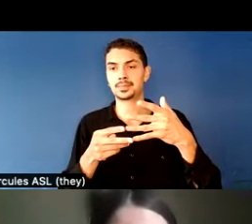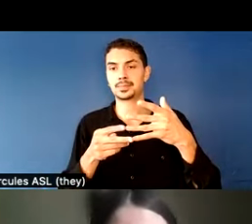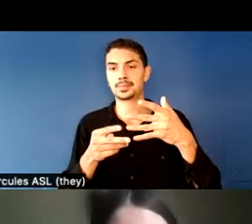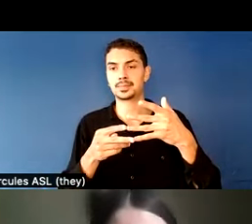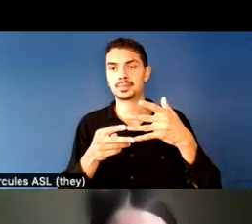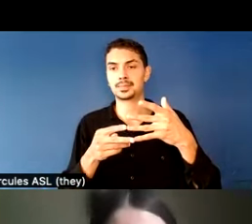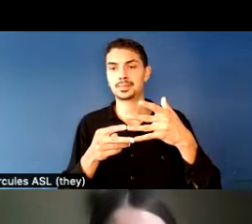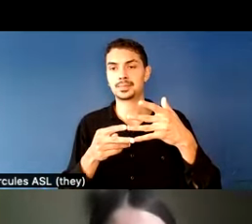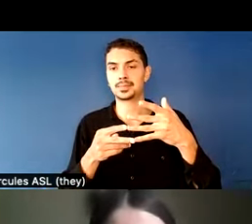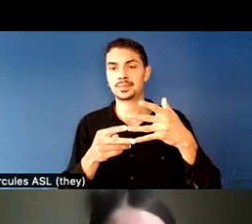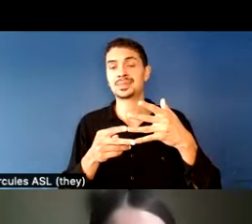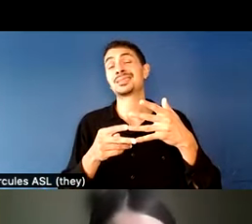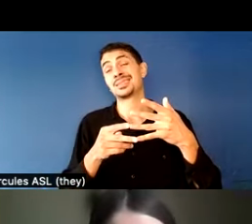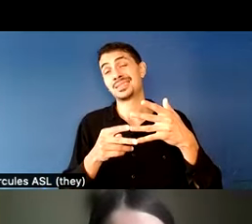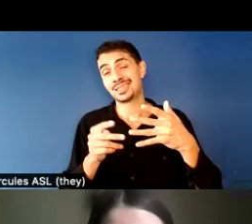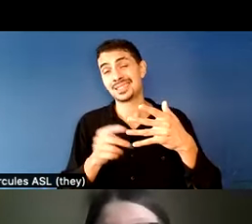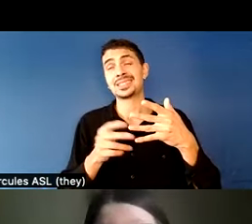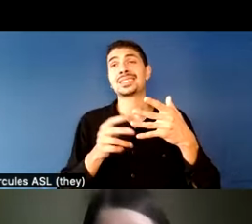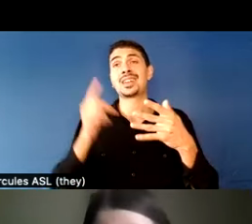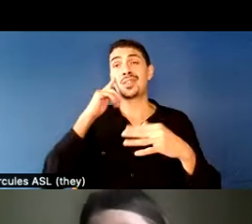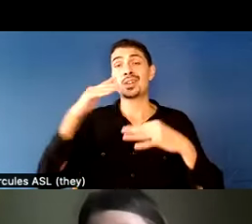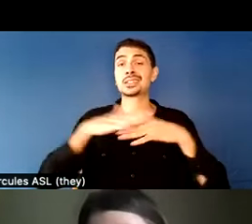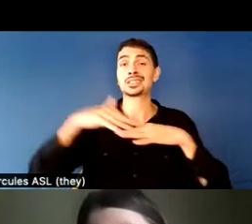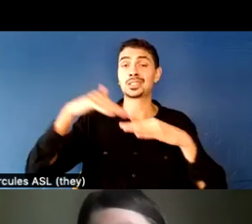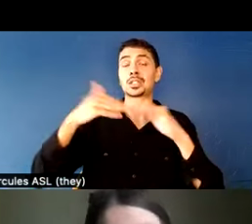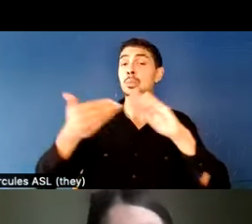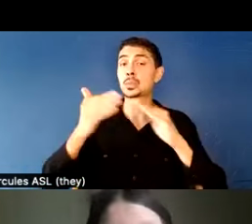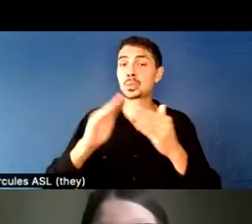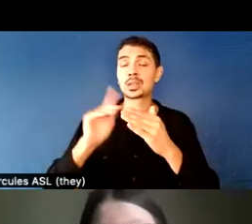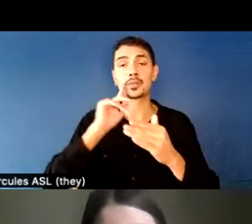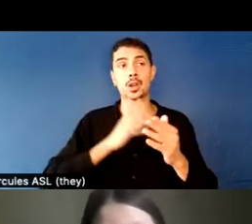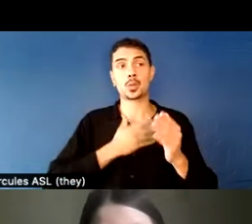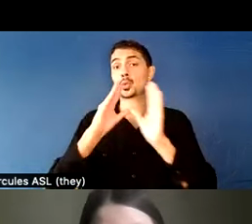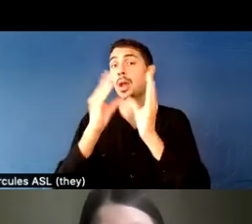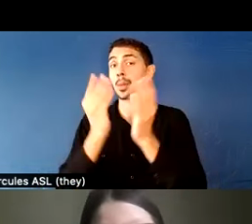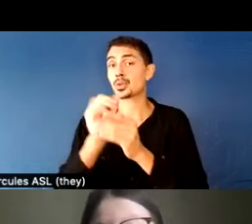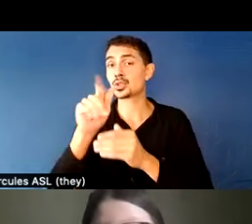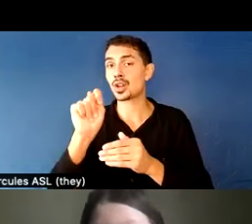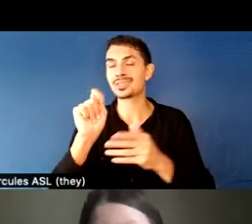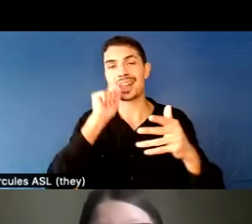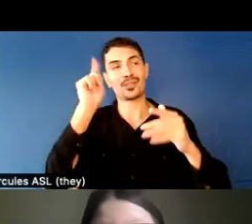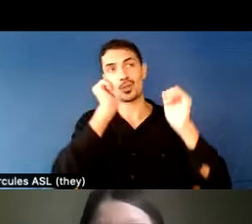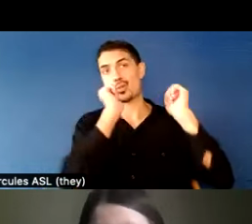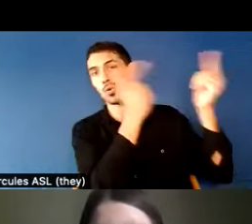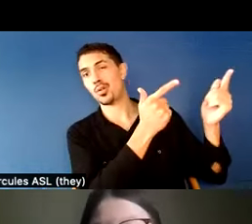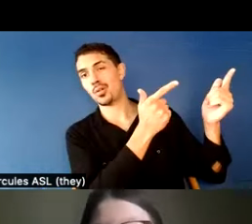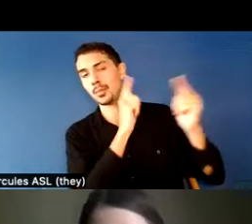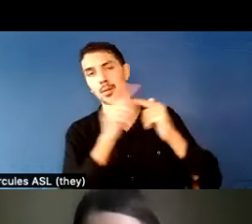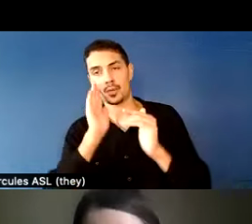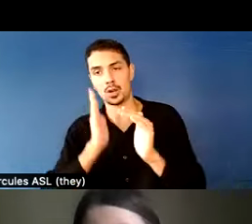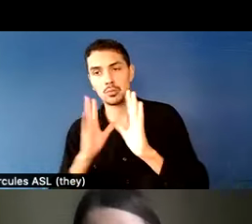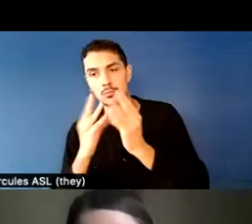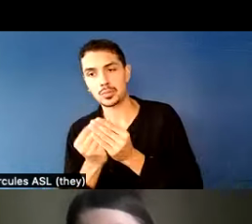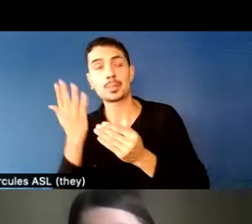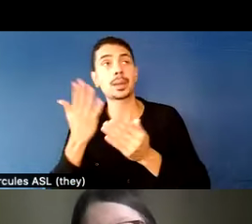especially for our Indigenous communities, for our tribal SARTs, and even for SARTs who are maybe in urban, suburban, or